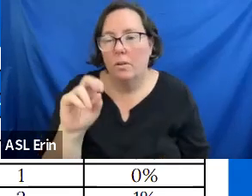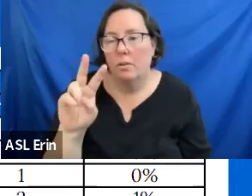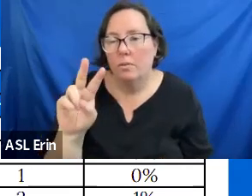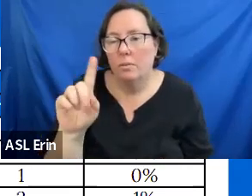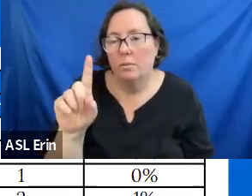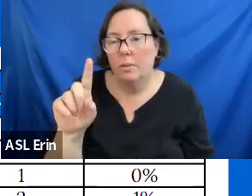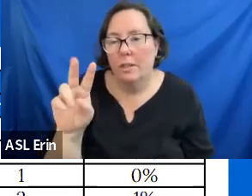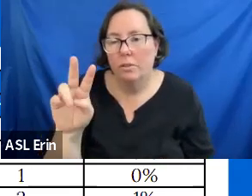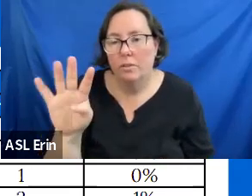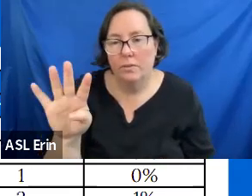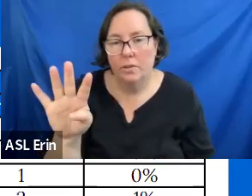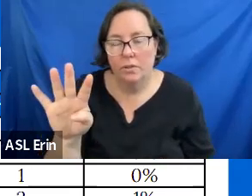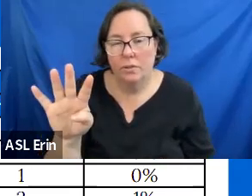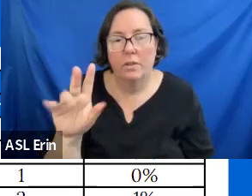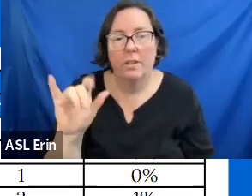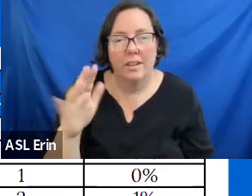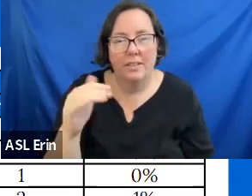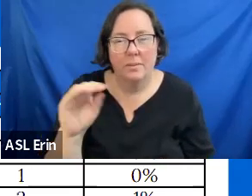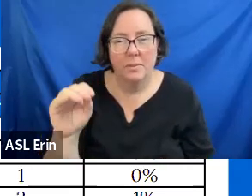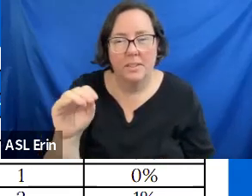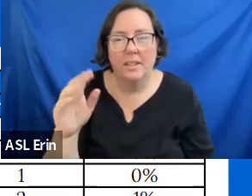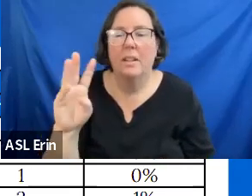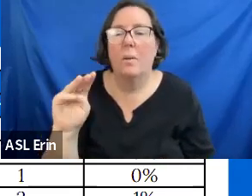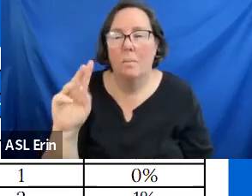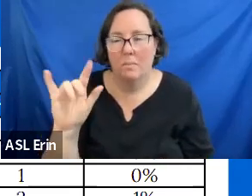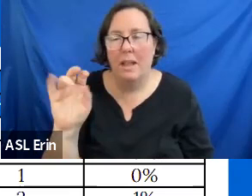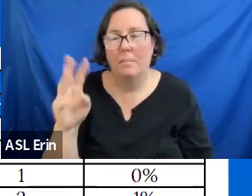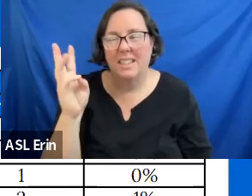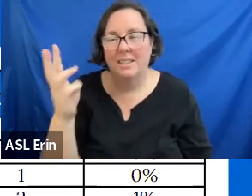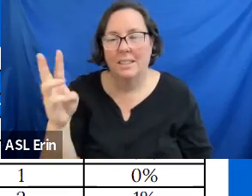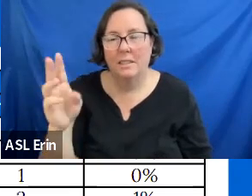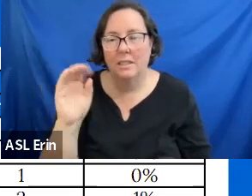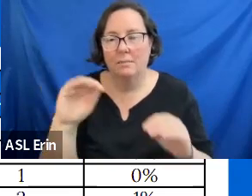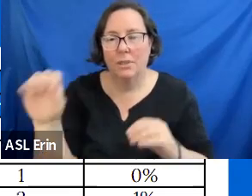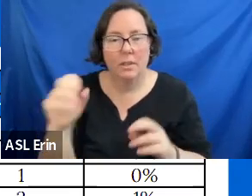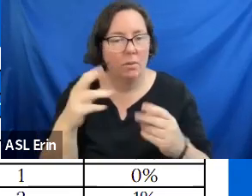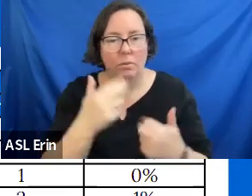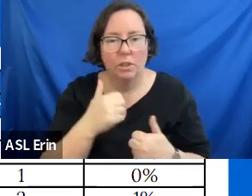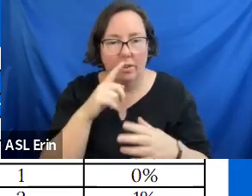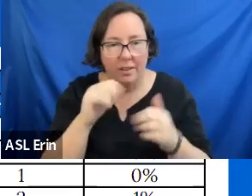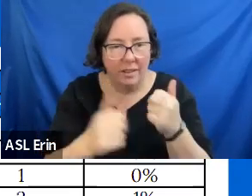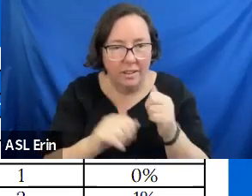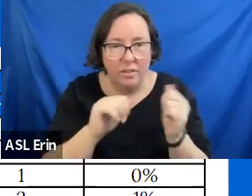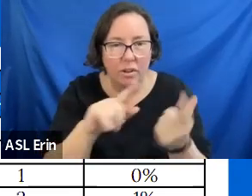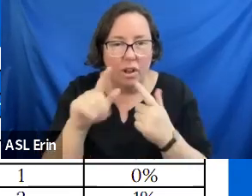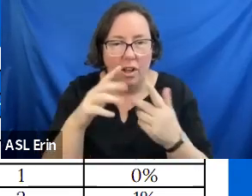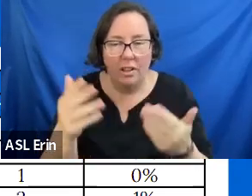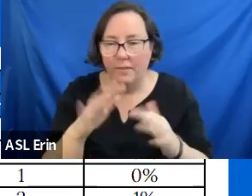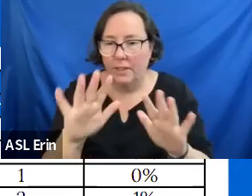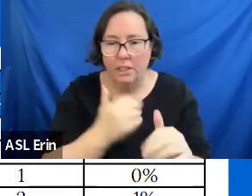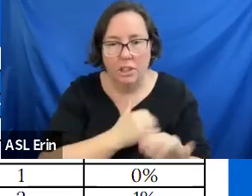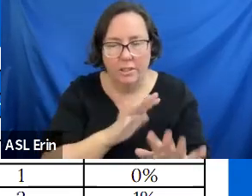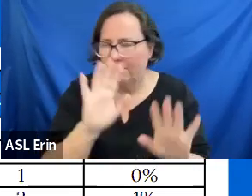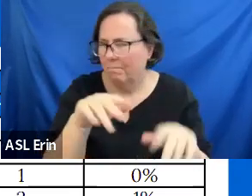02124 is 15%. Mattapan is 16%. I'm sorry, I was under all invites. I apologize. No